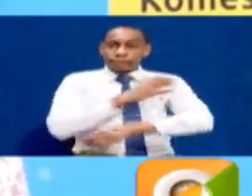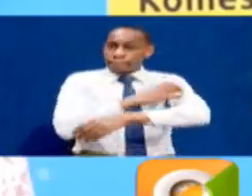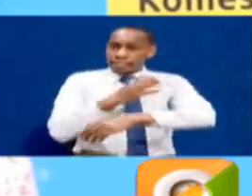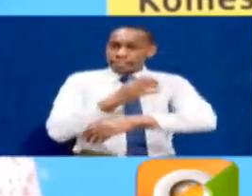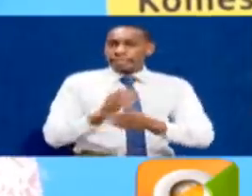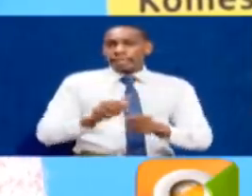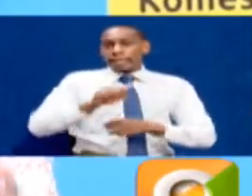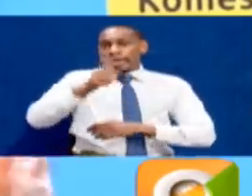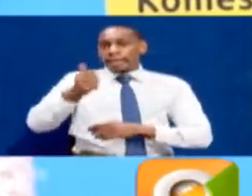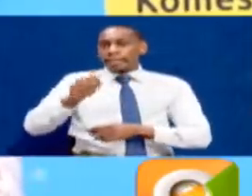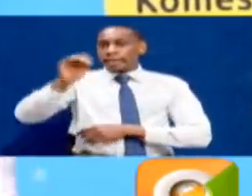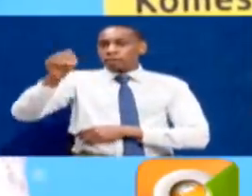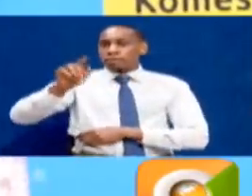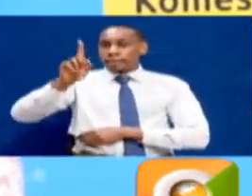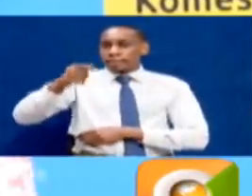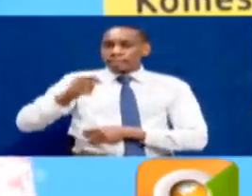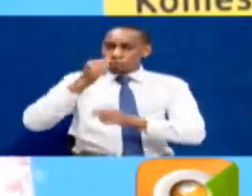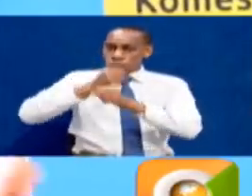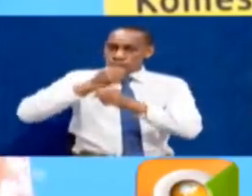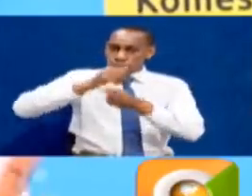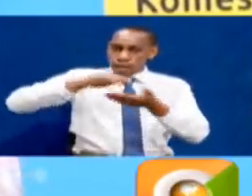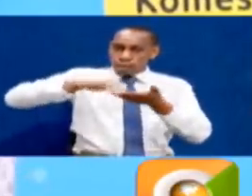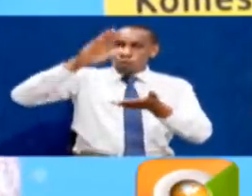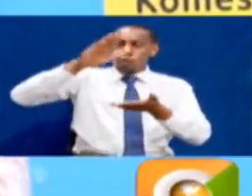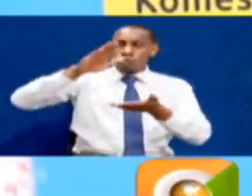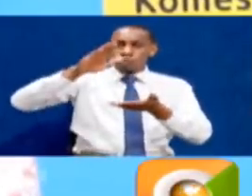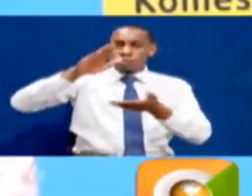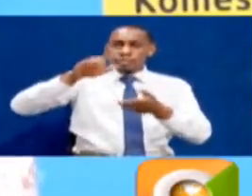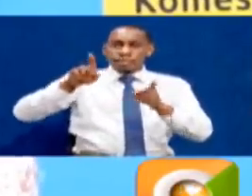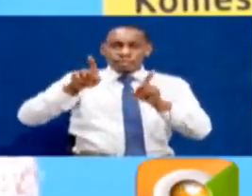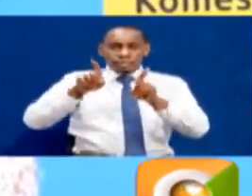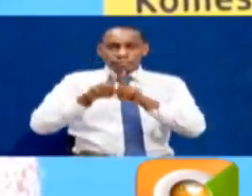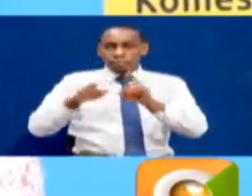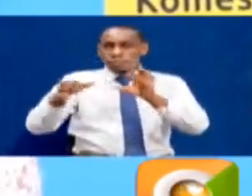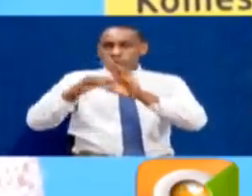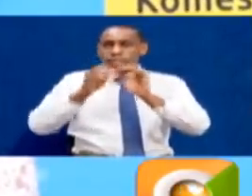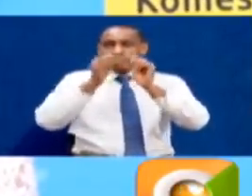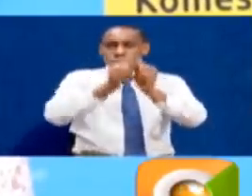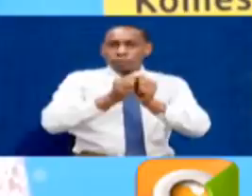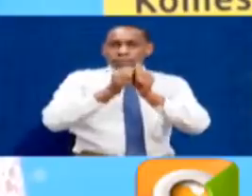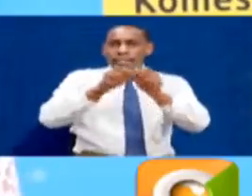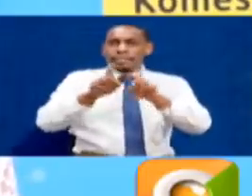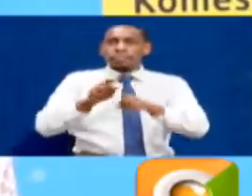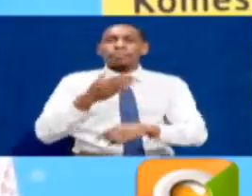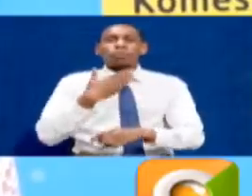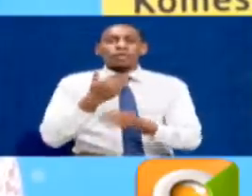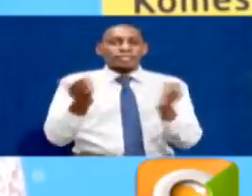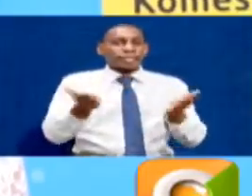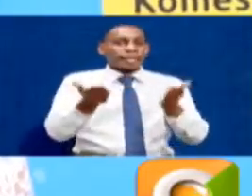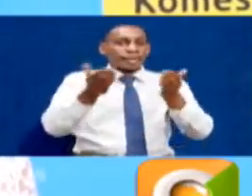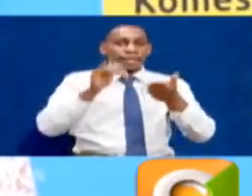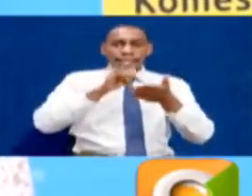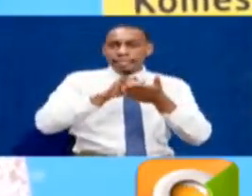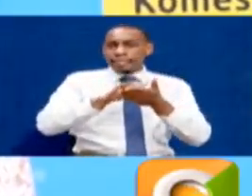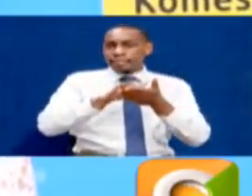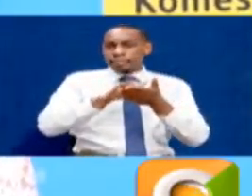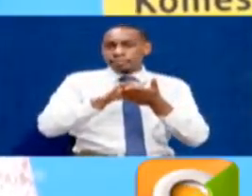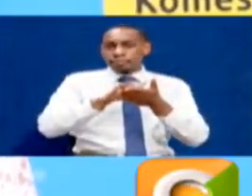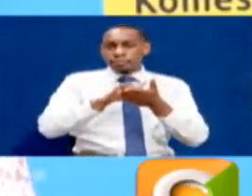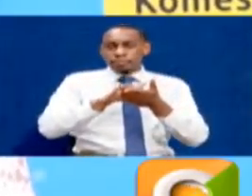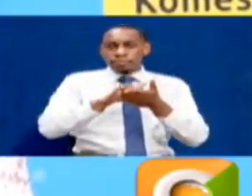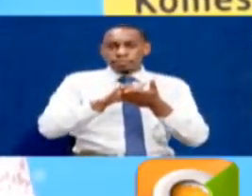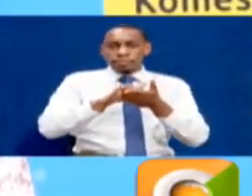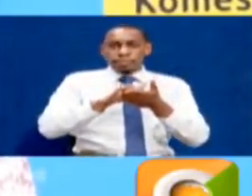capacity. Others need to bring it together to sort of move beds and so on together. And I would like also to urge that, because we